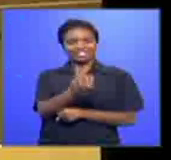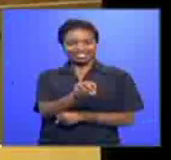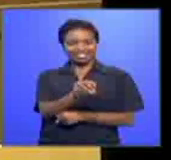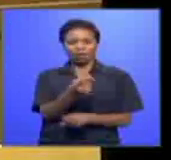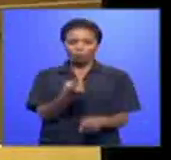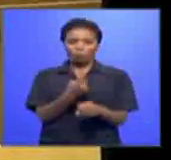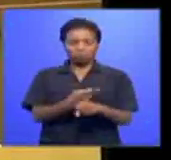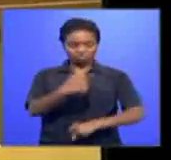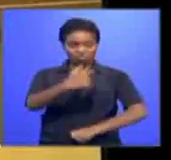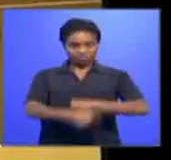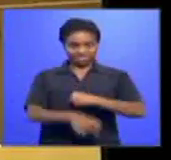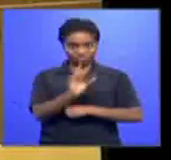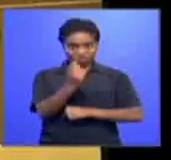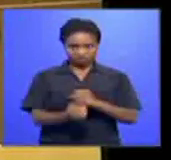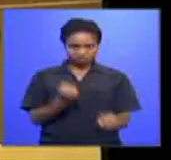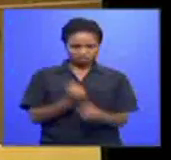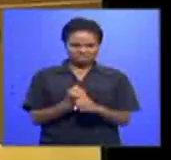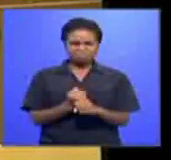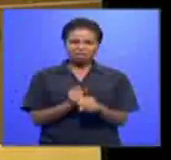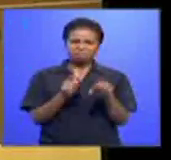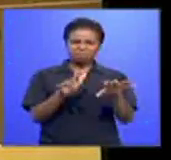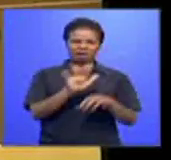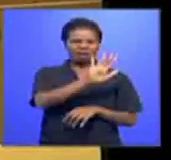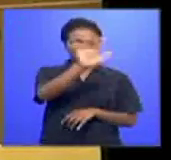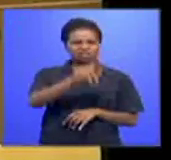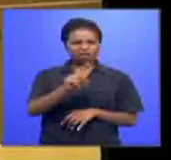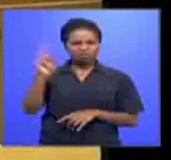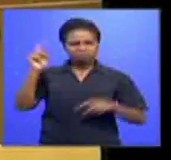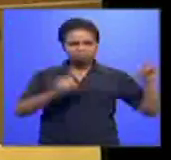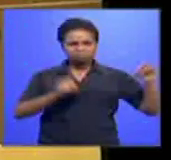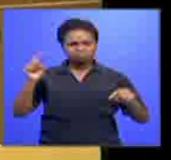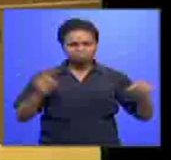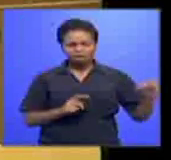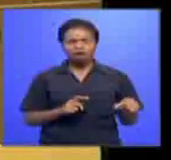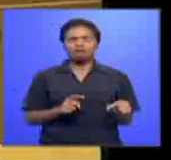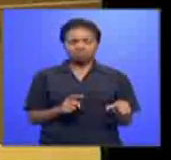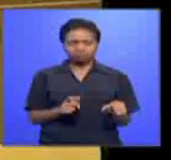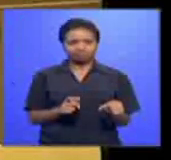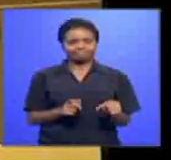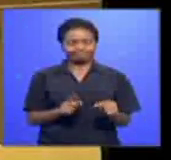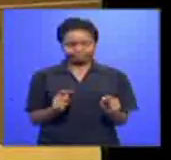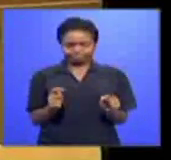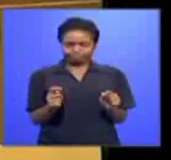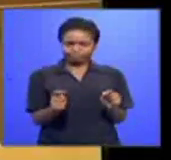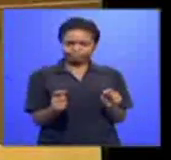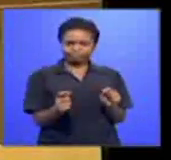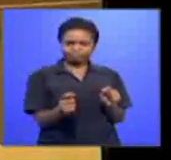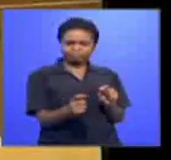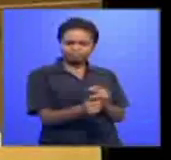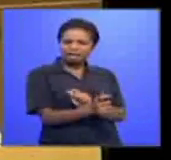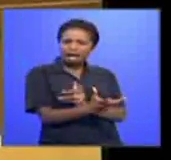of the people of Africa and push for the transformation of Bretton